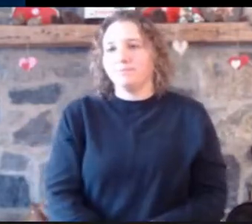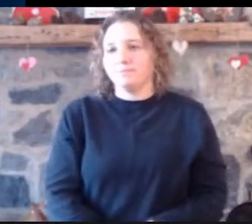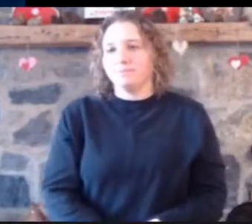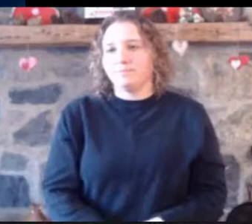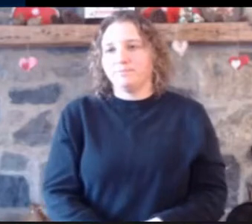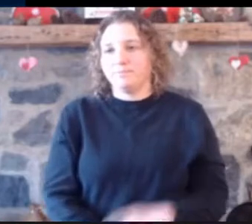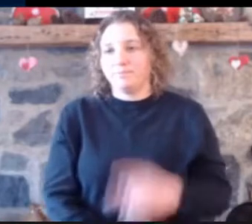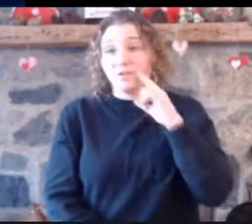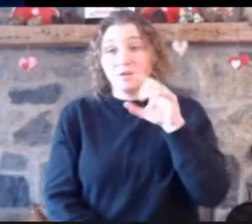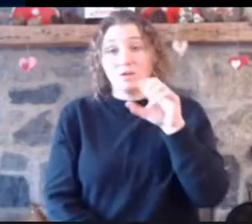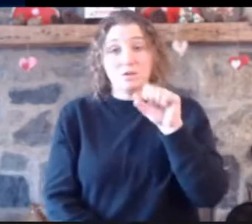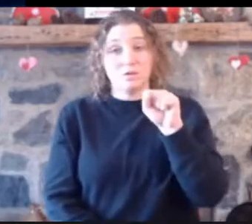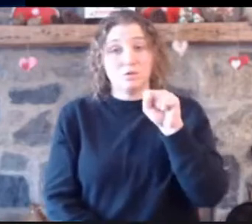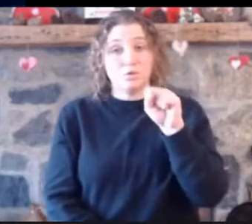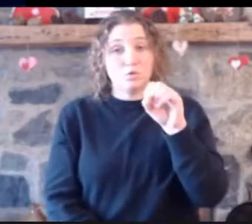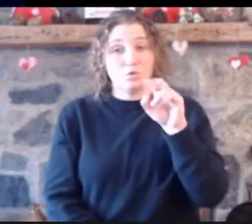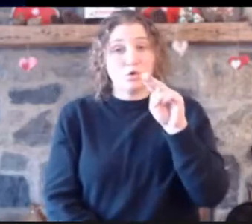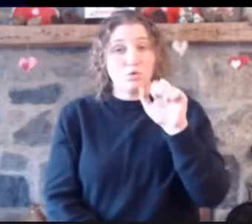this is sonar.